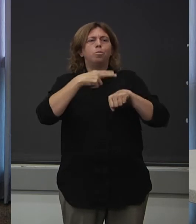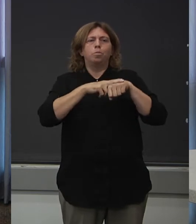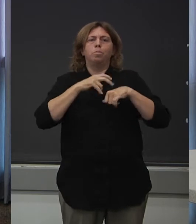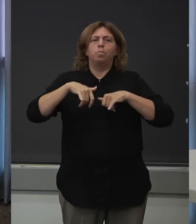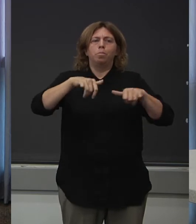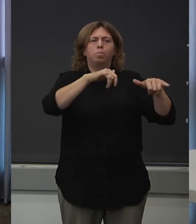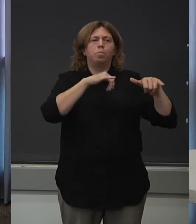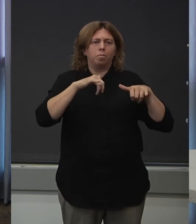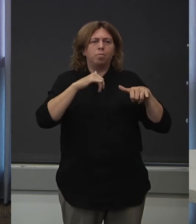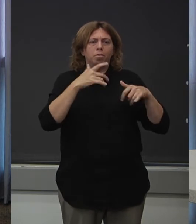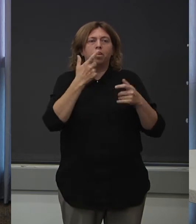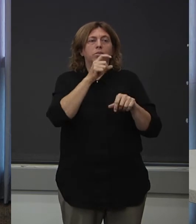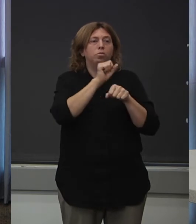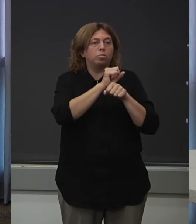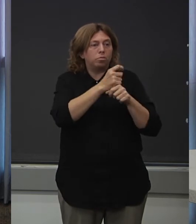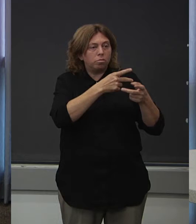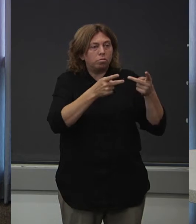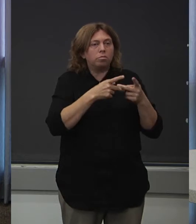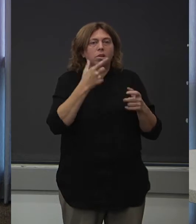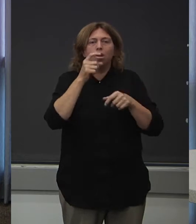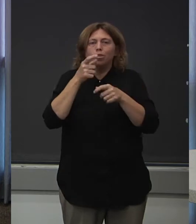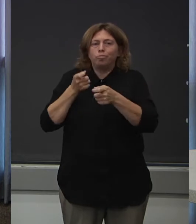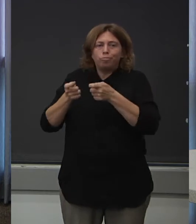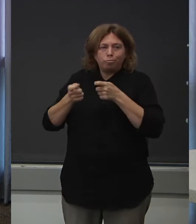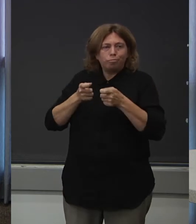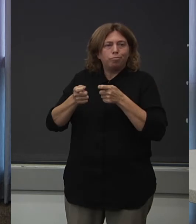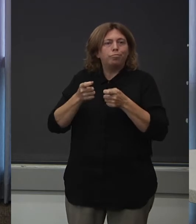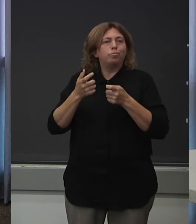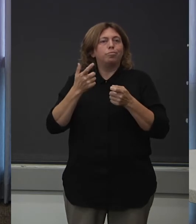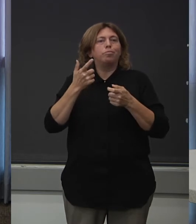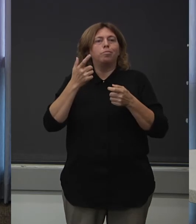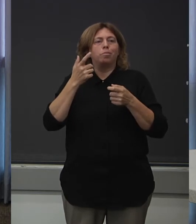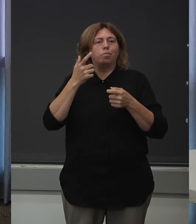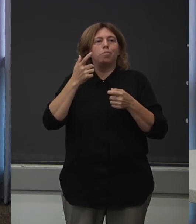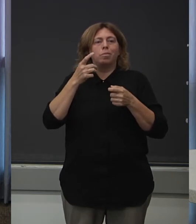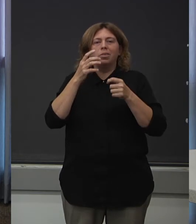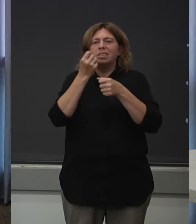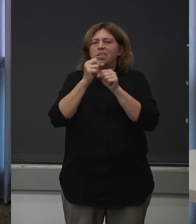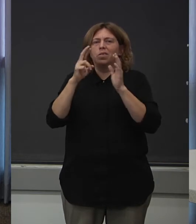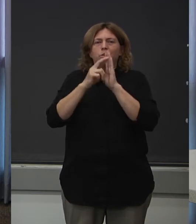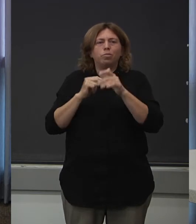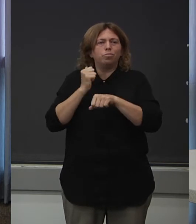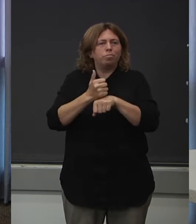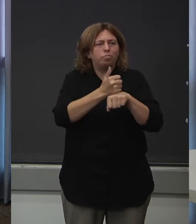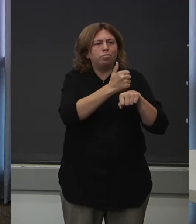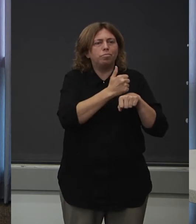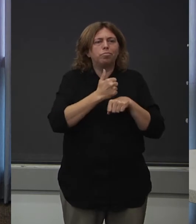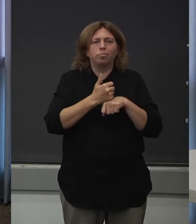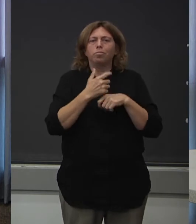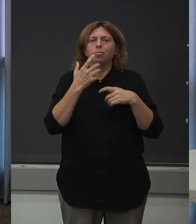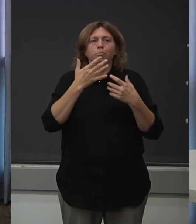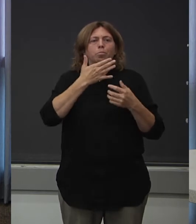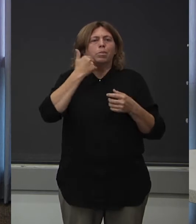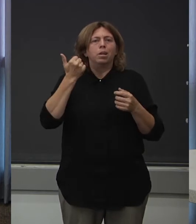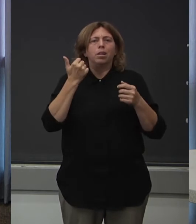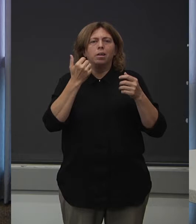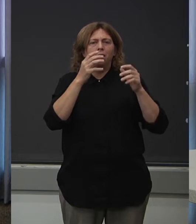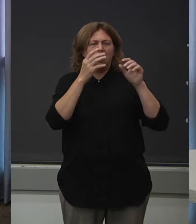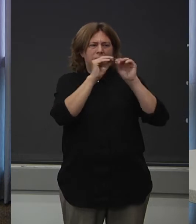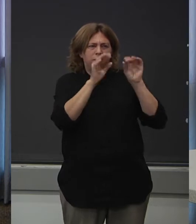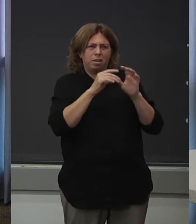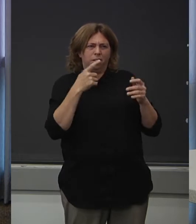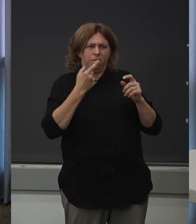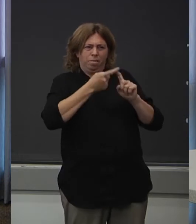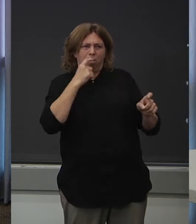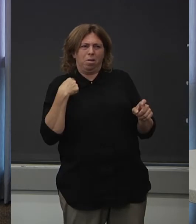rules adopted under the Oregon Safe Employment Act. We think it will provide greater clarity and consistency and predictability for